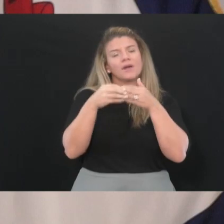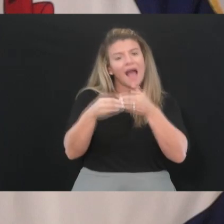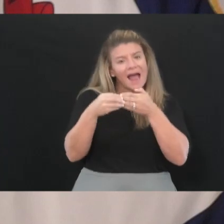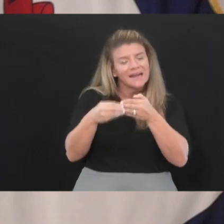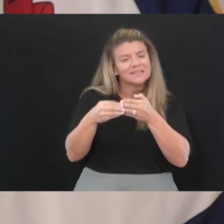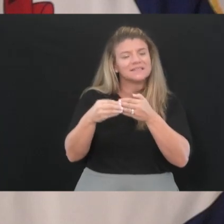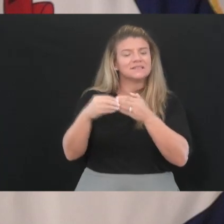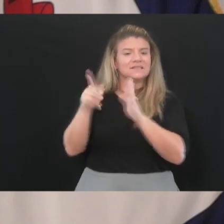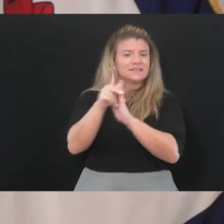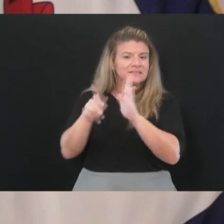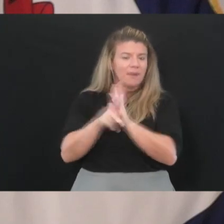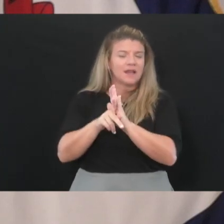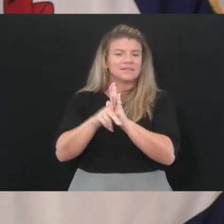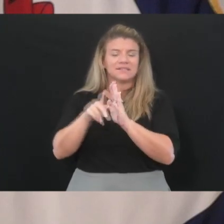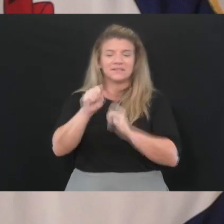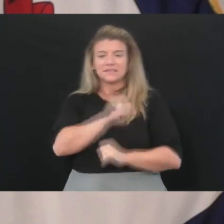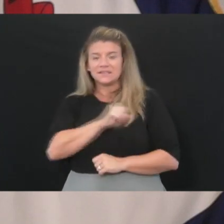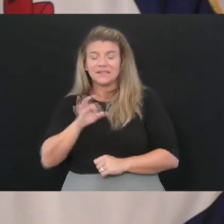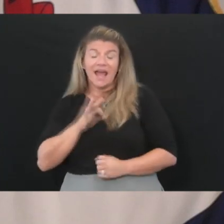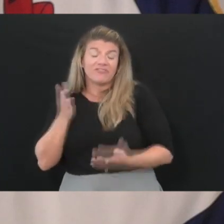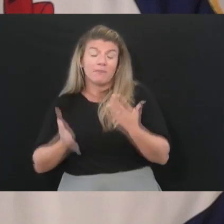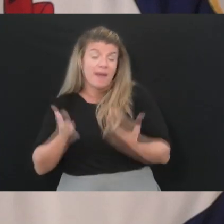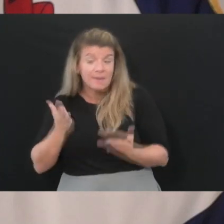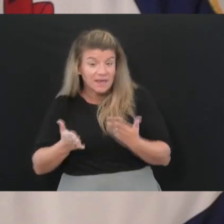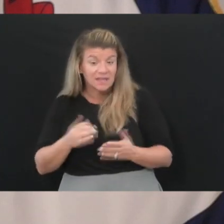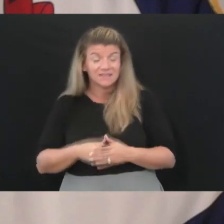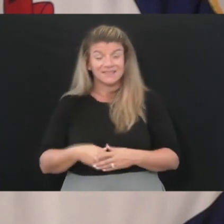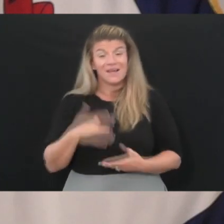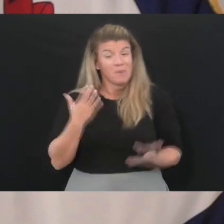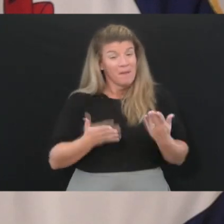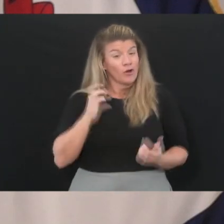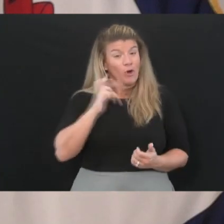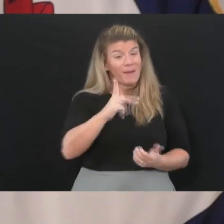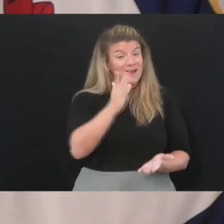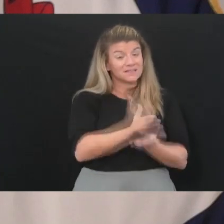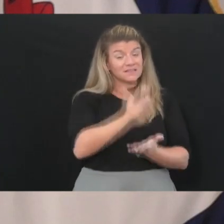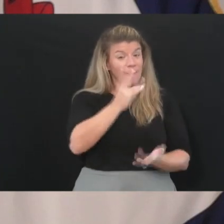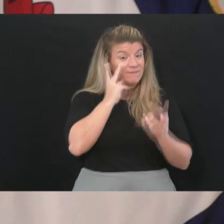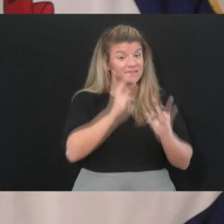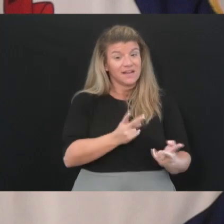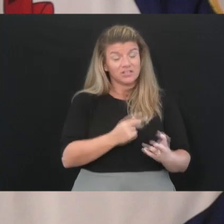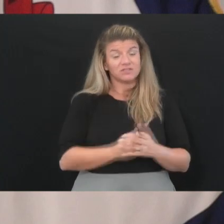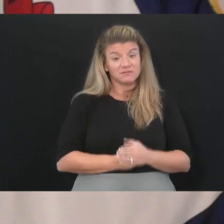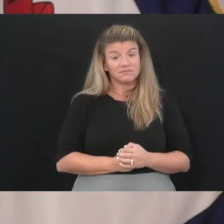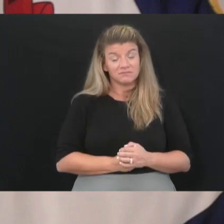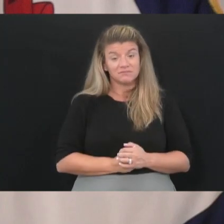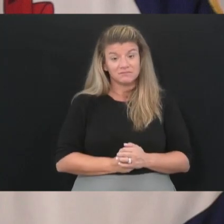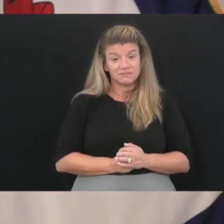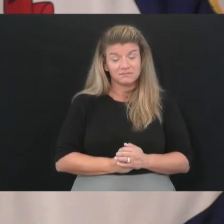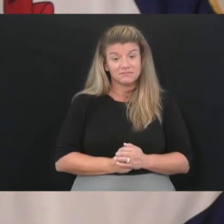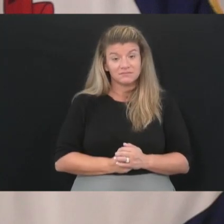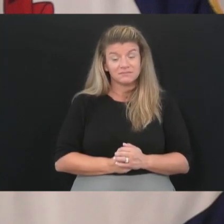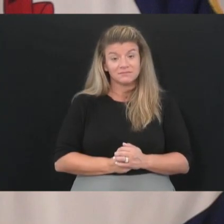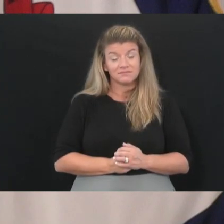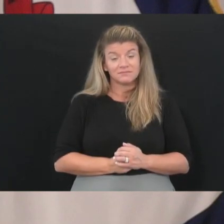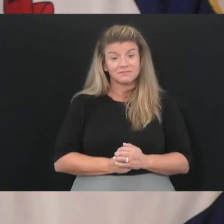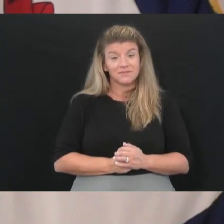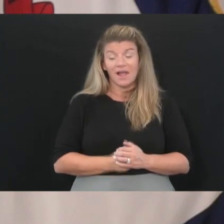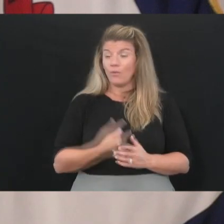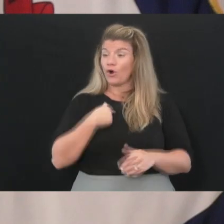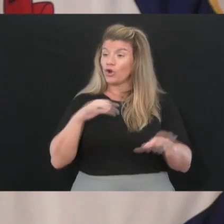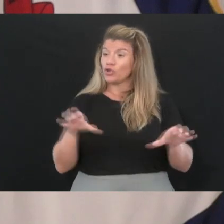the staff needs to be done, maybe the standpoint of the no visitation, maybe, and absolutely, if we, as fast as we